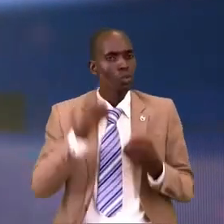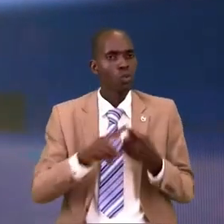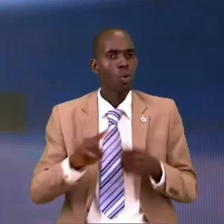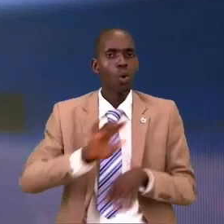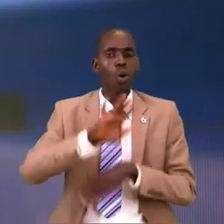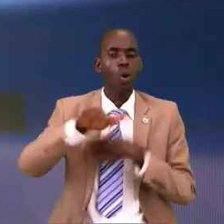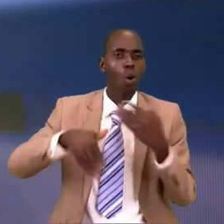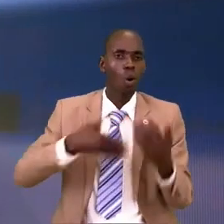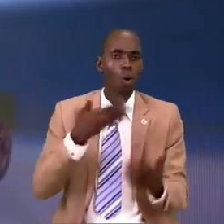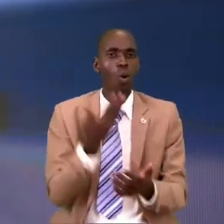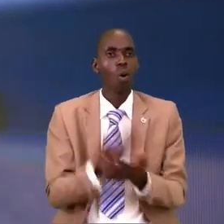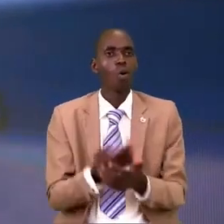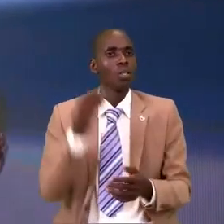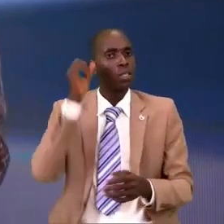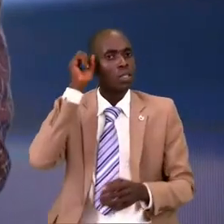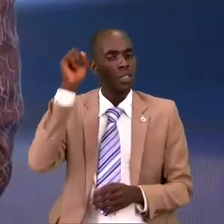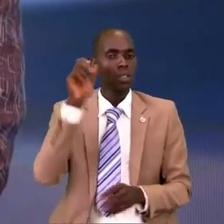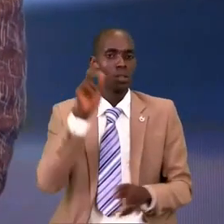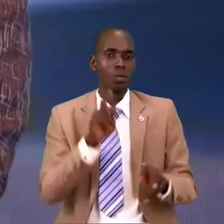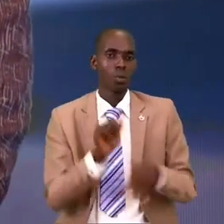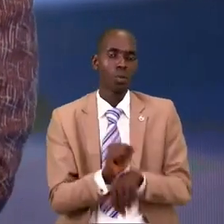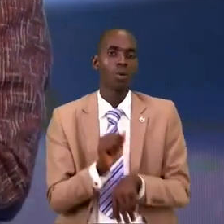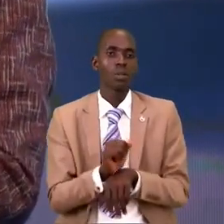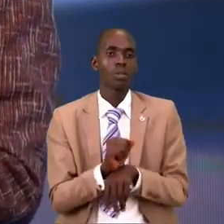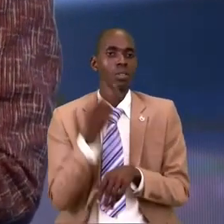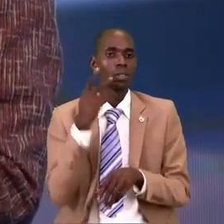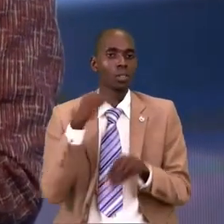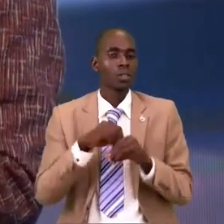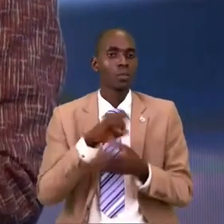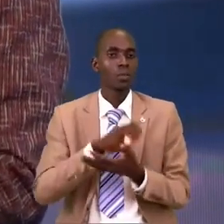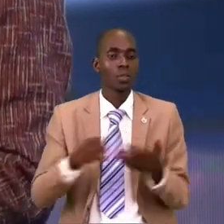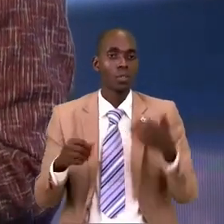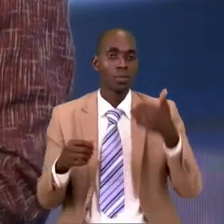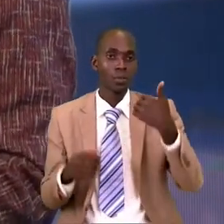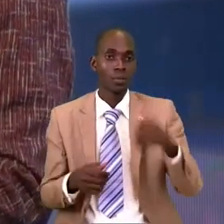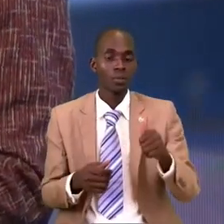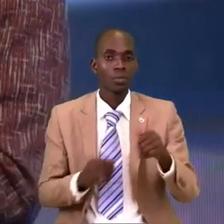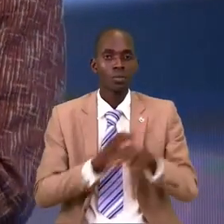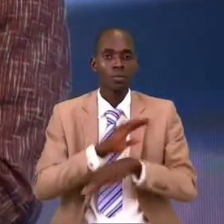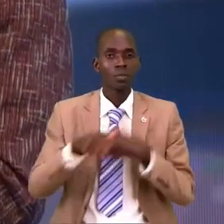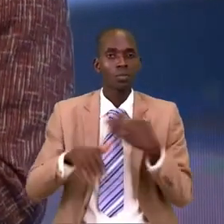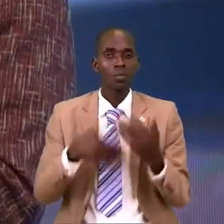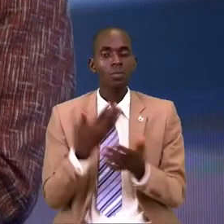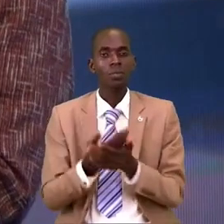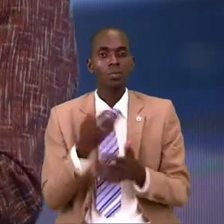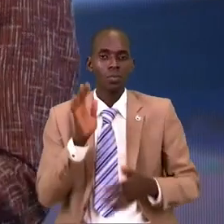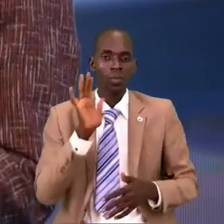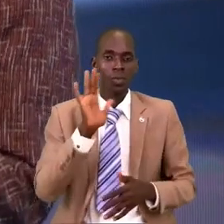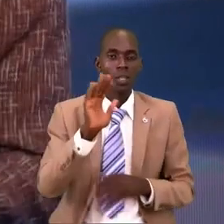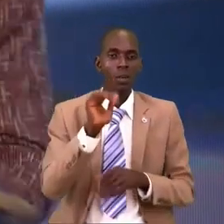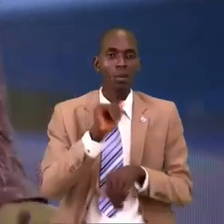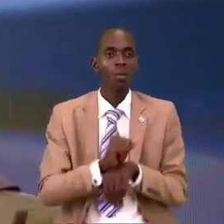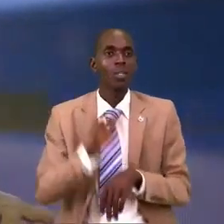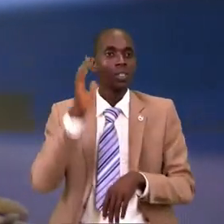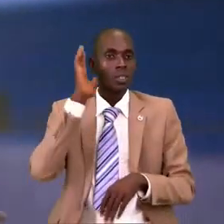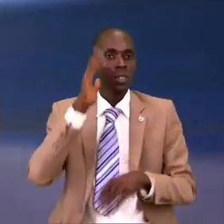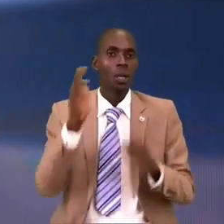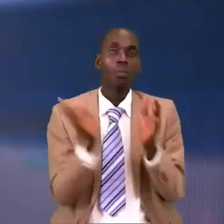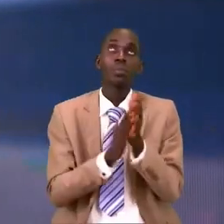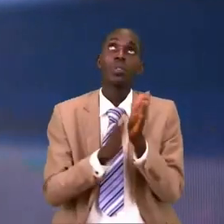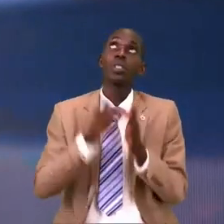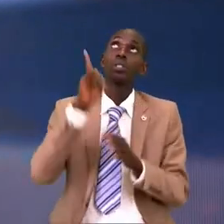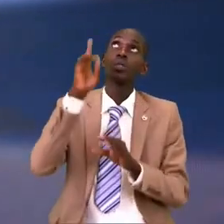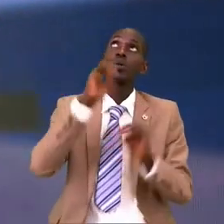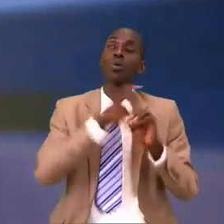shall praise thee, O Lord. All thy creatures, the people that God himself has made, the people that